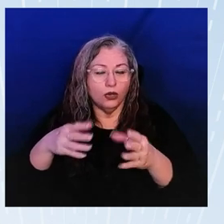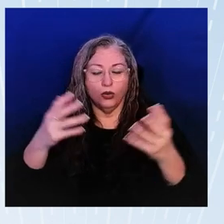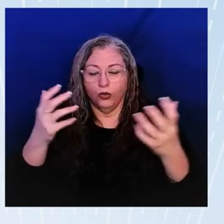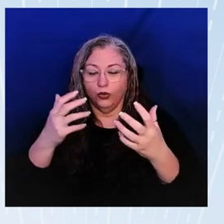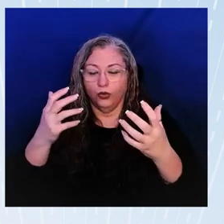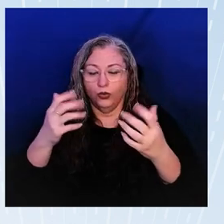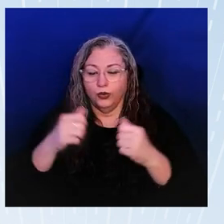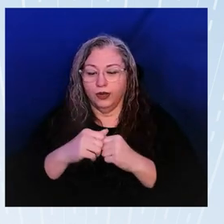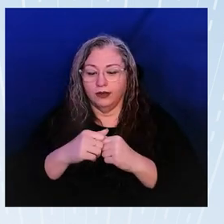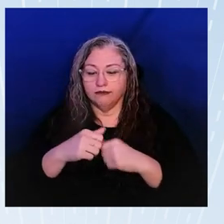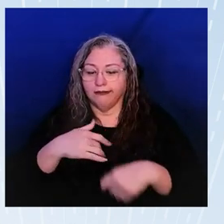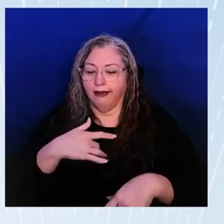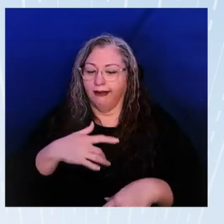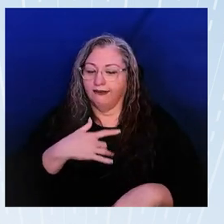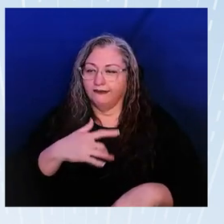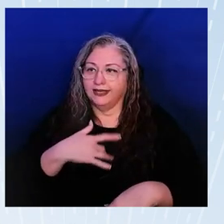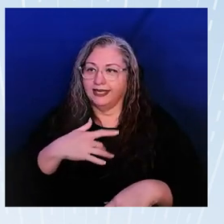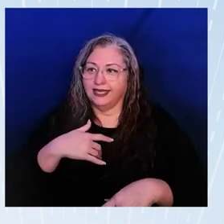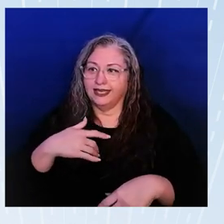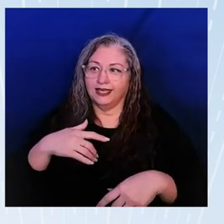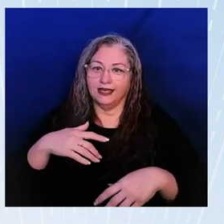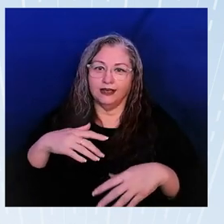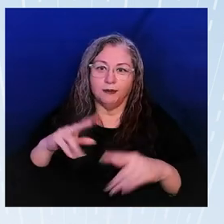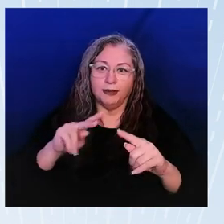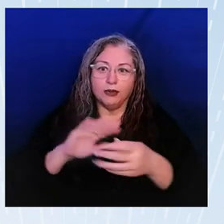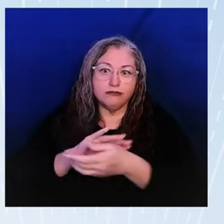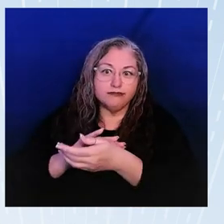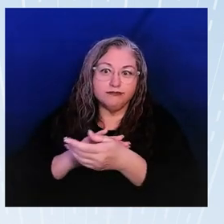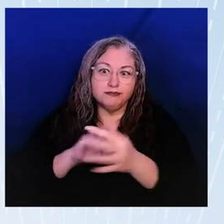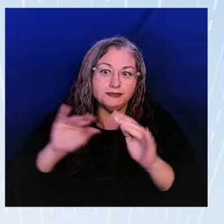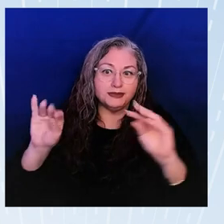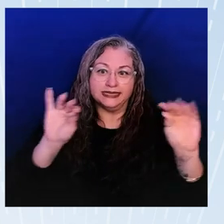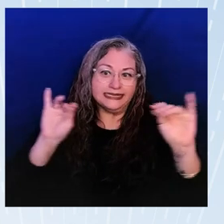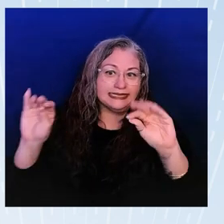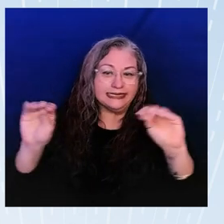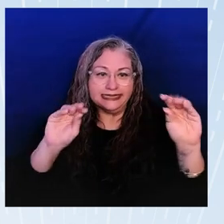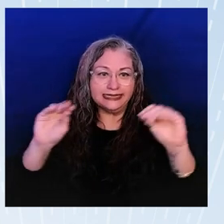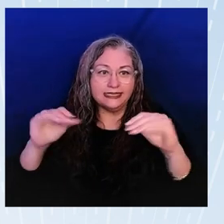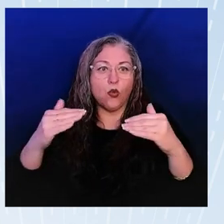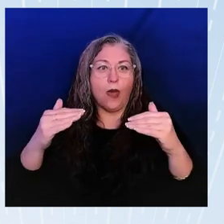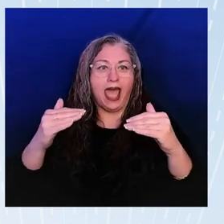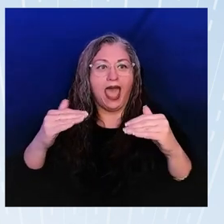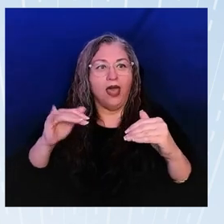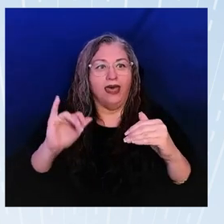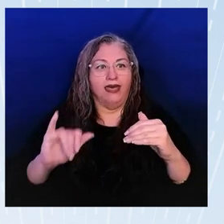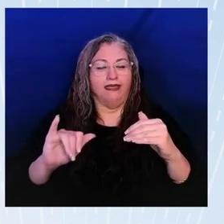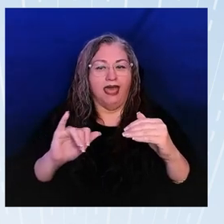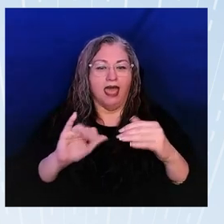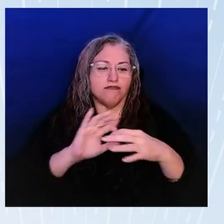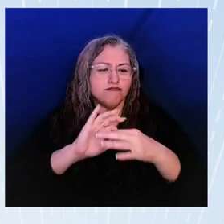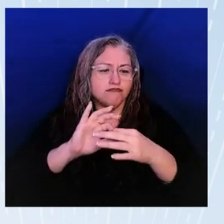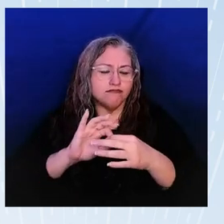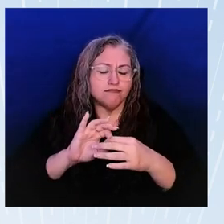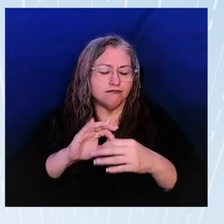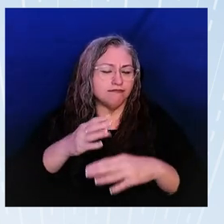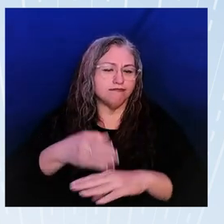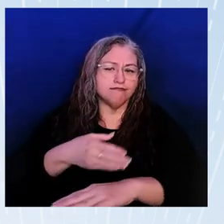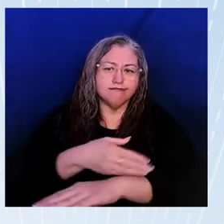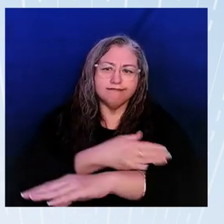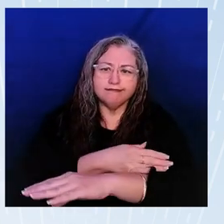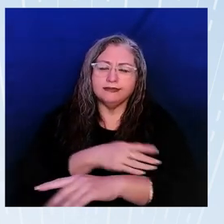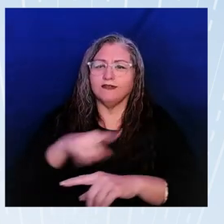I feel the buzz in the room and the rapport has really grown over the course of your work. I want to thank